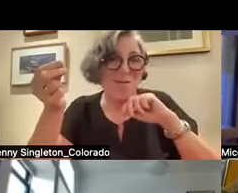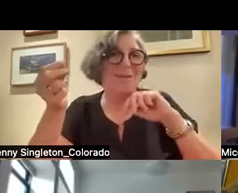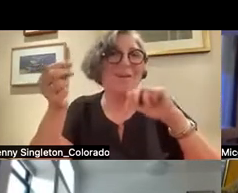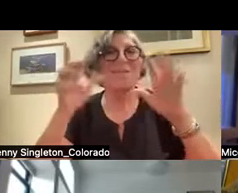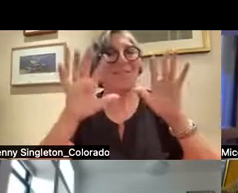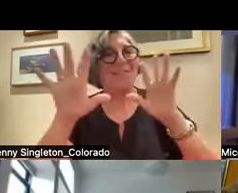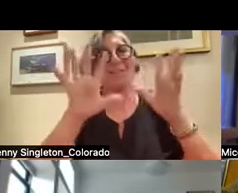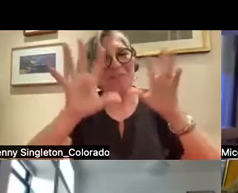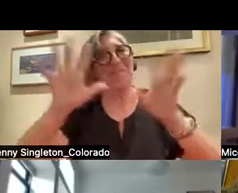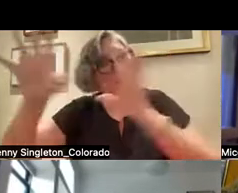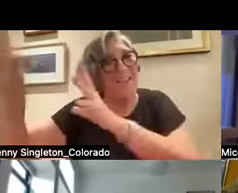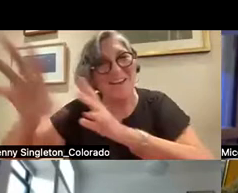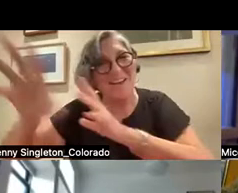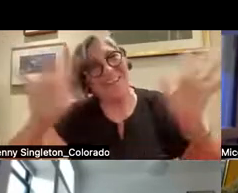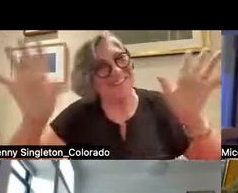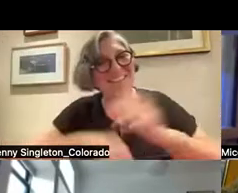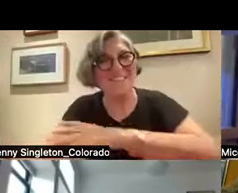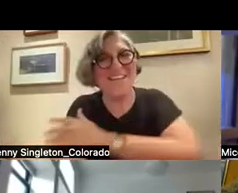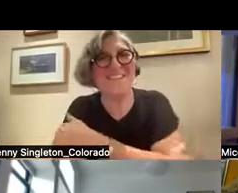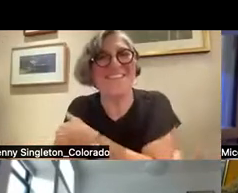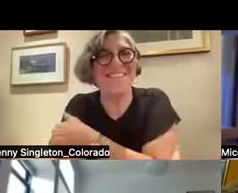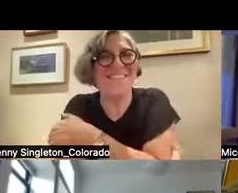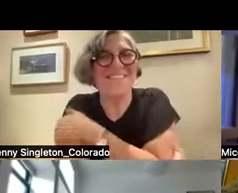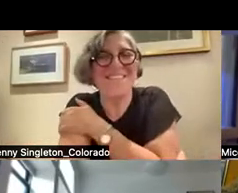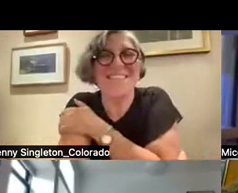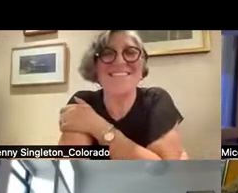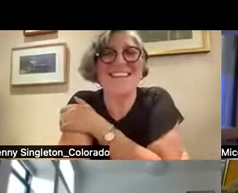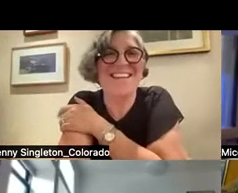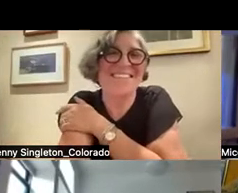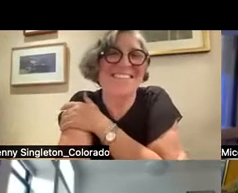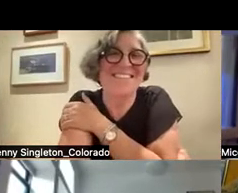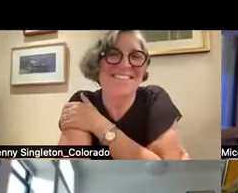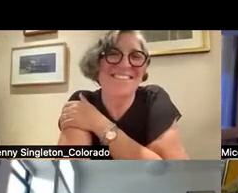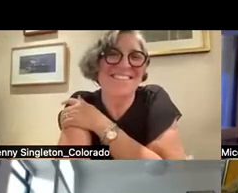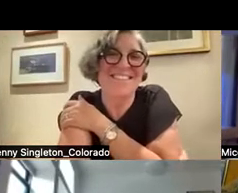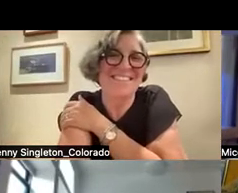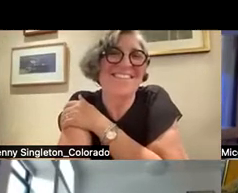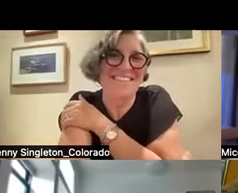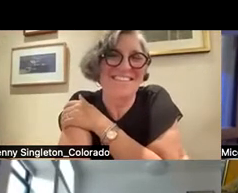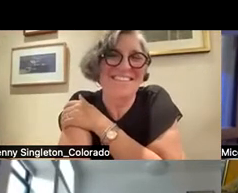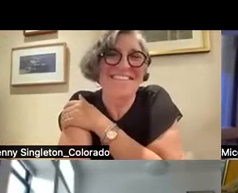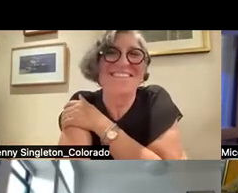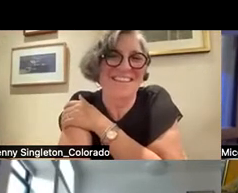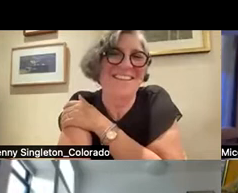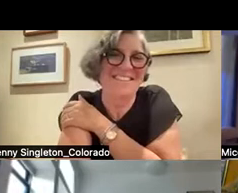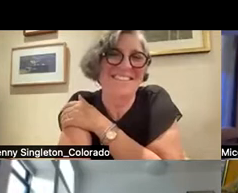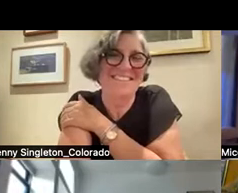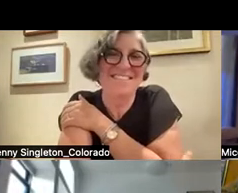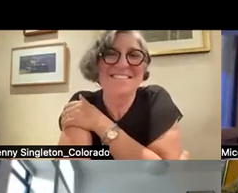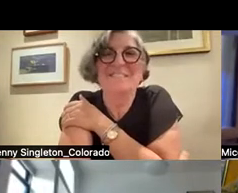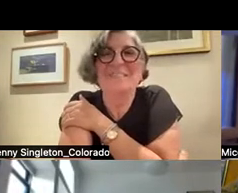derivational morphology. So there's more there, but I just didn't have time to go into that today. Okay, thank you.